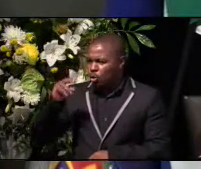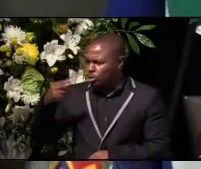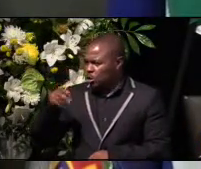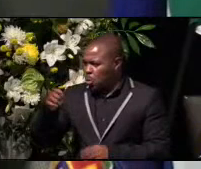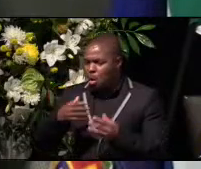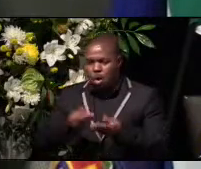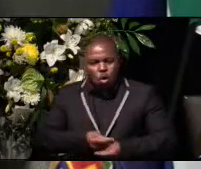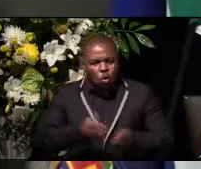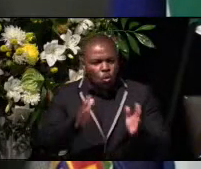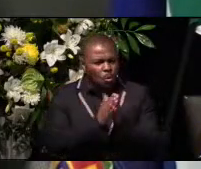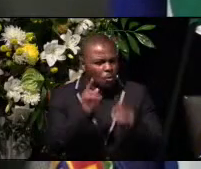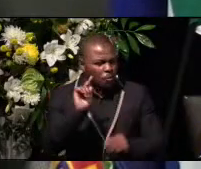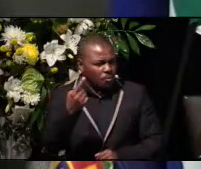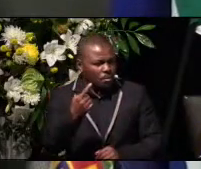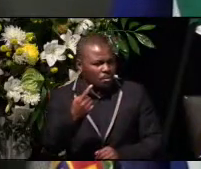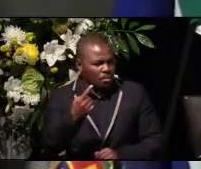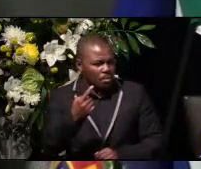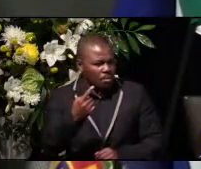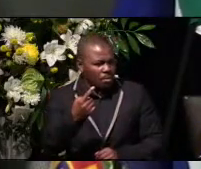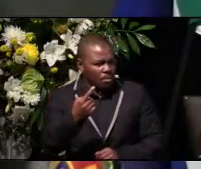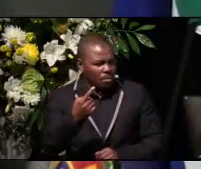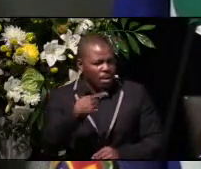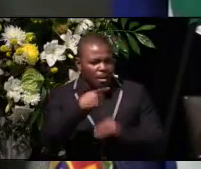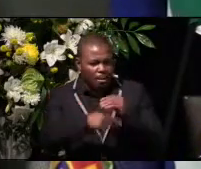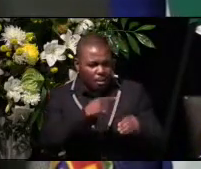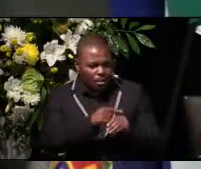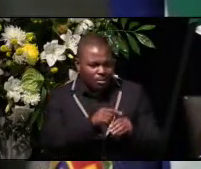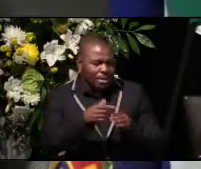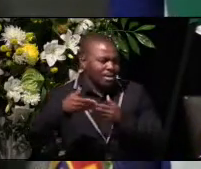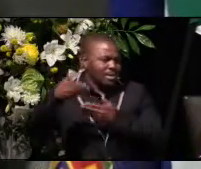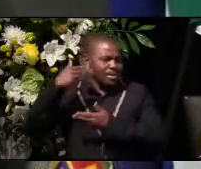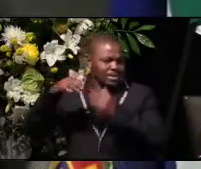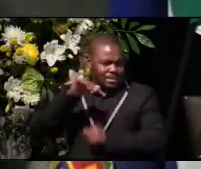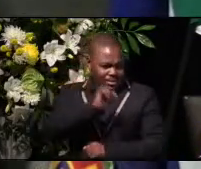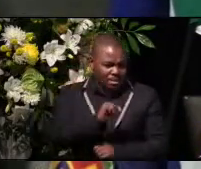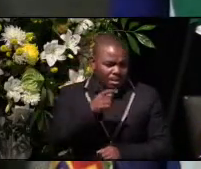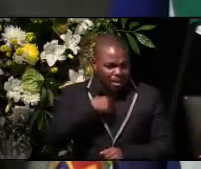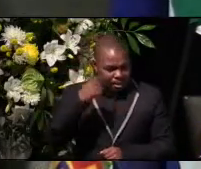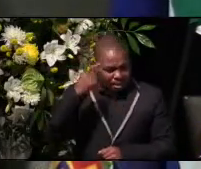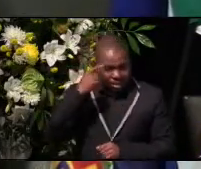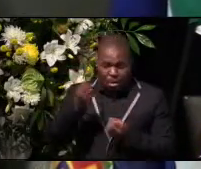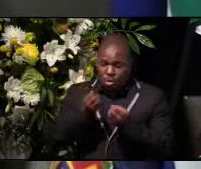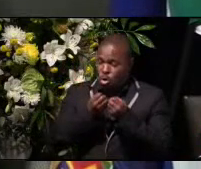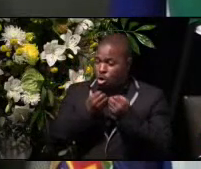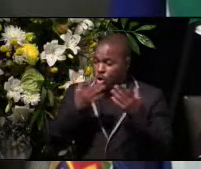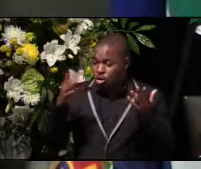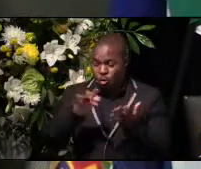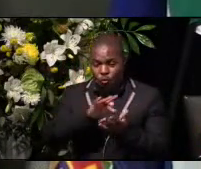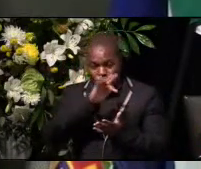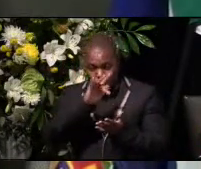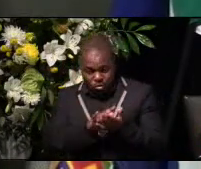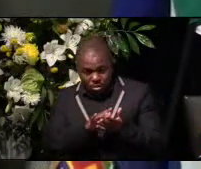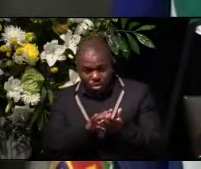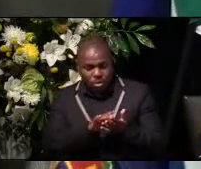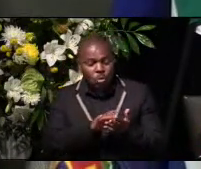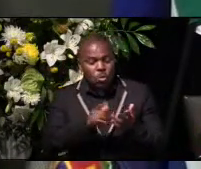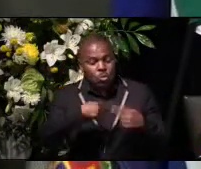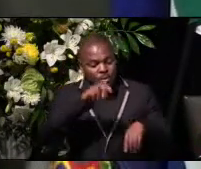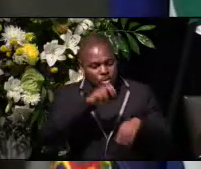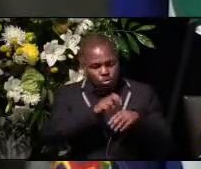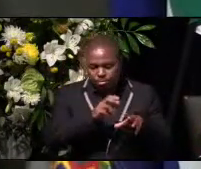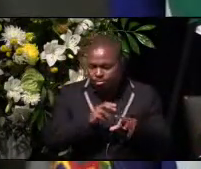about the history of the Communist Party so I think there are a lot of contexts that one has to take into